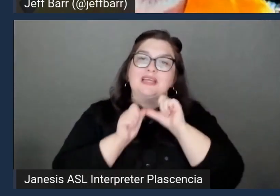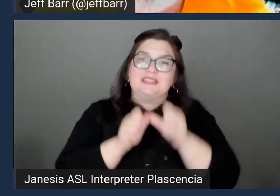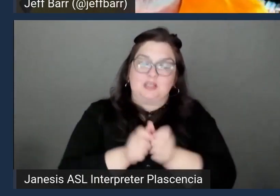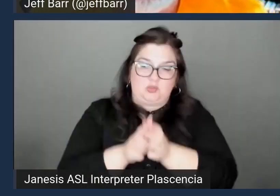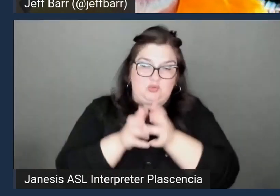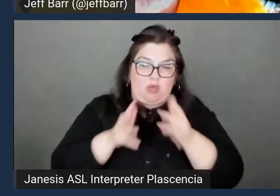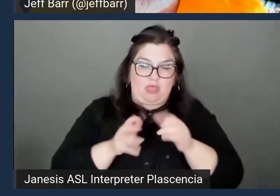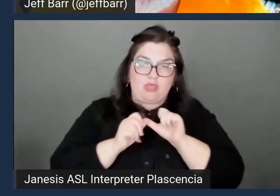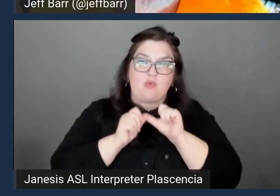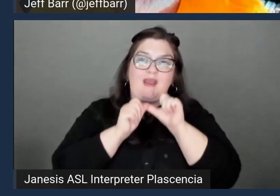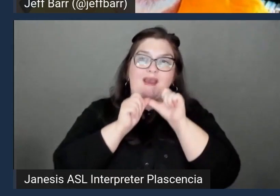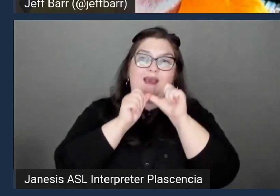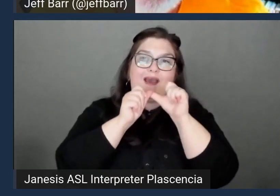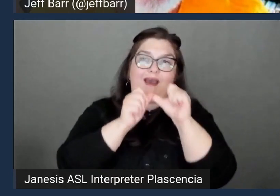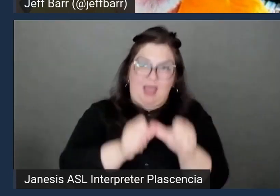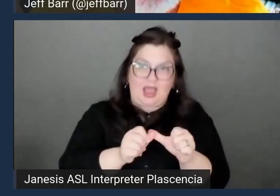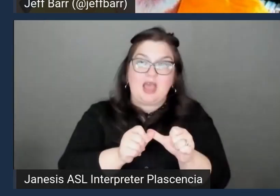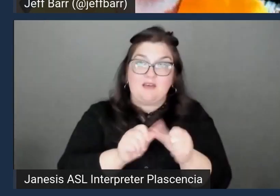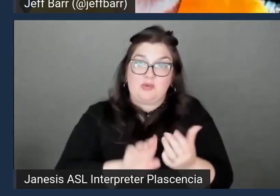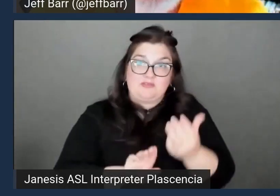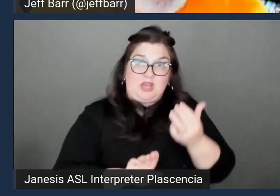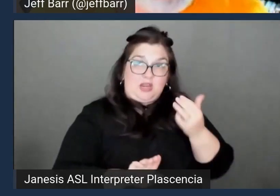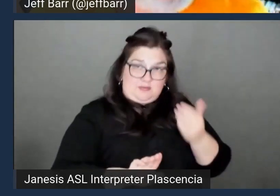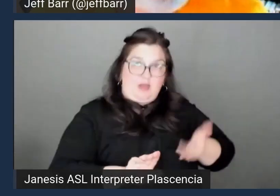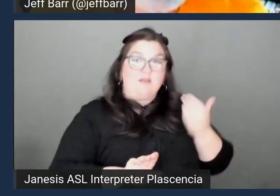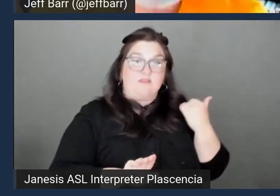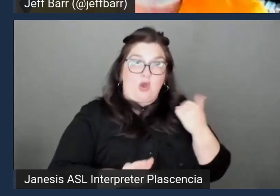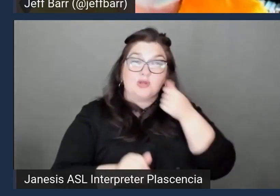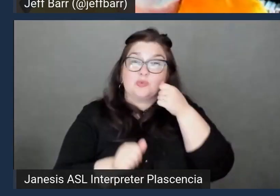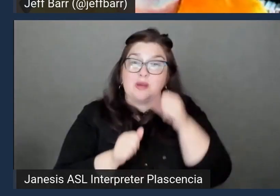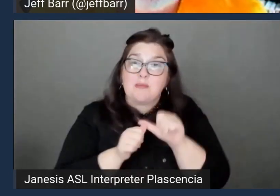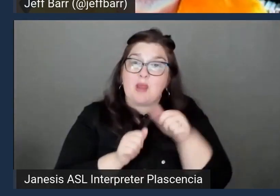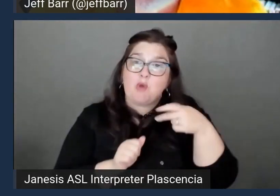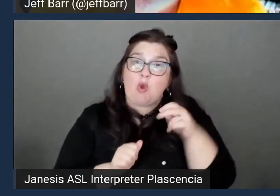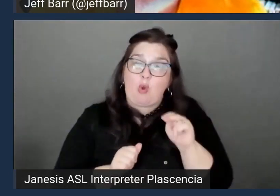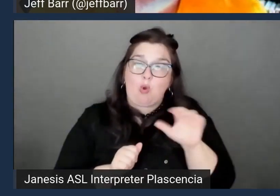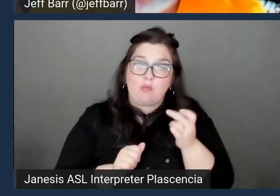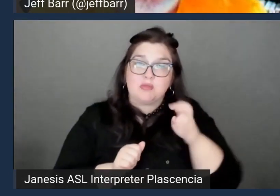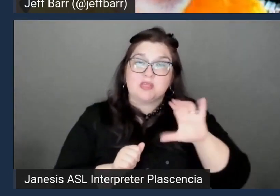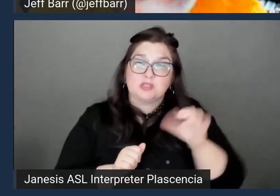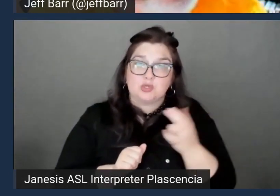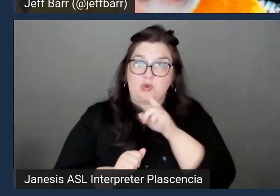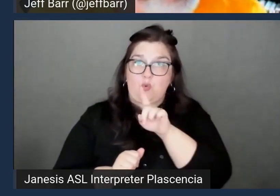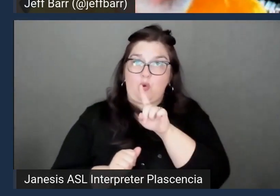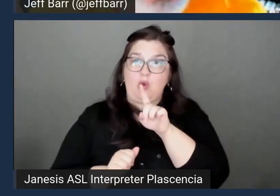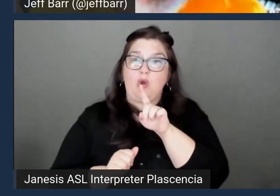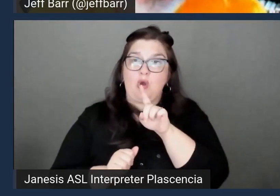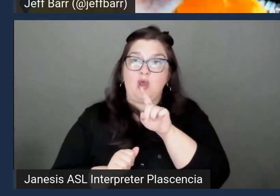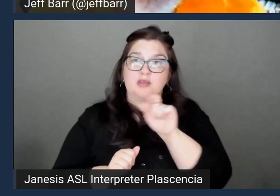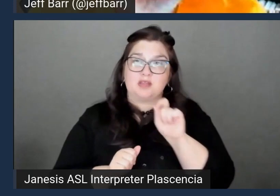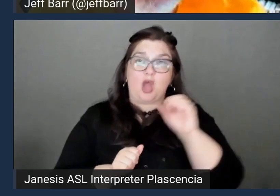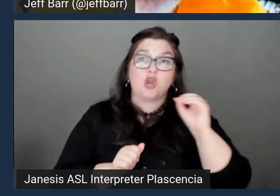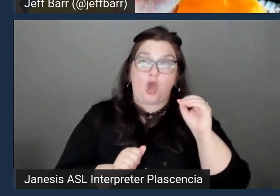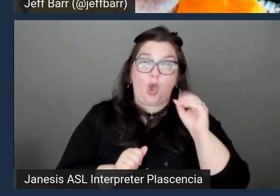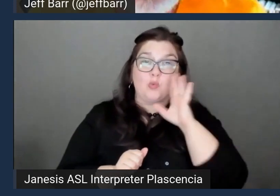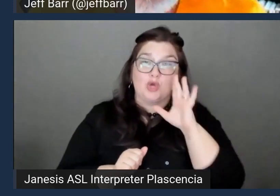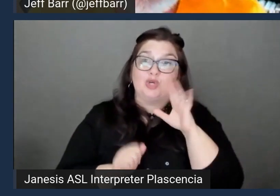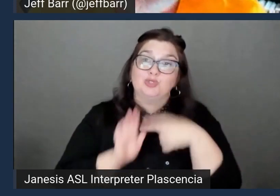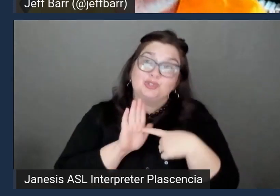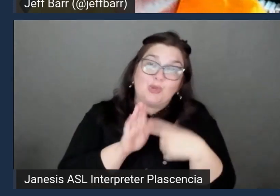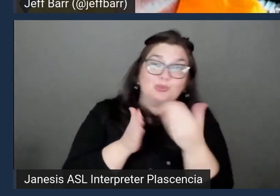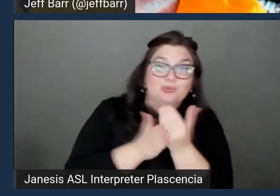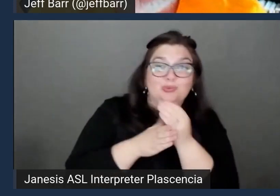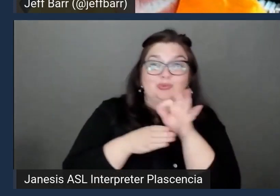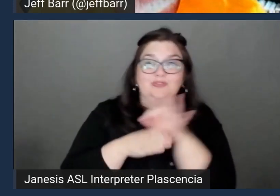fork. If you look at OpenSearch 1.0, there are a number of new features in there that we're going to be showing you shortly. I'll talk about those in